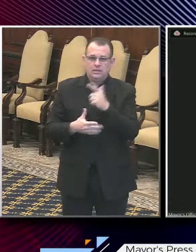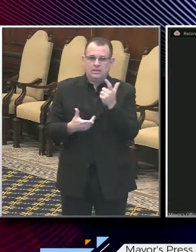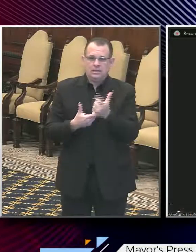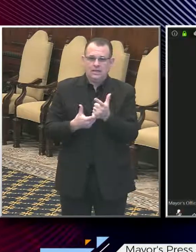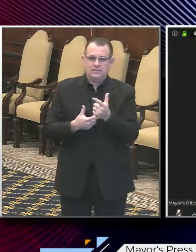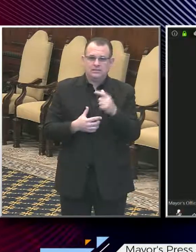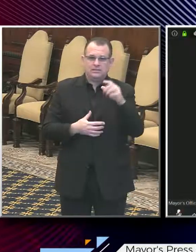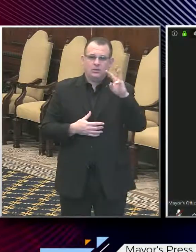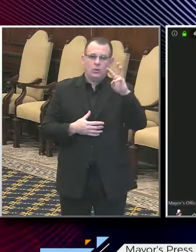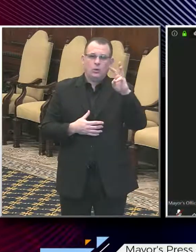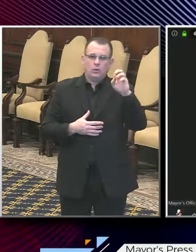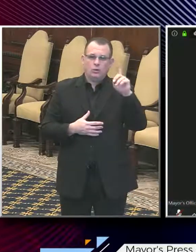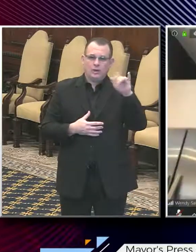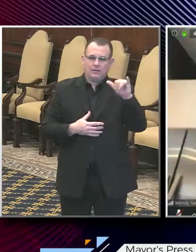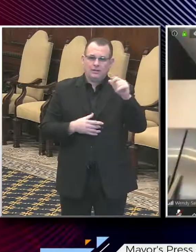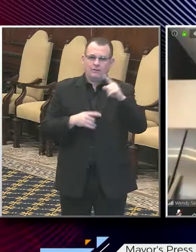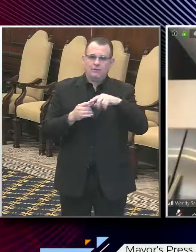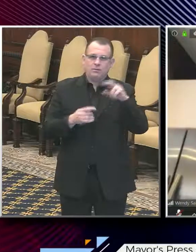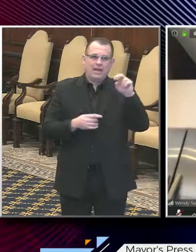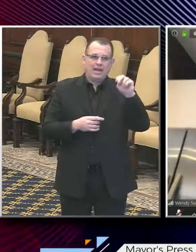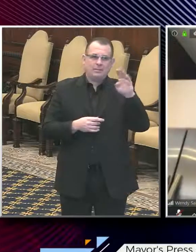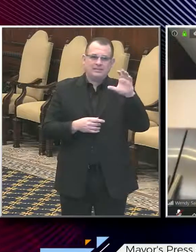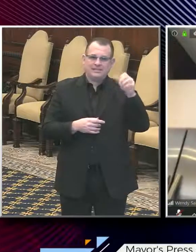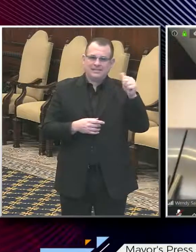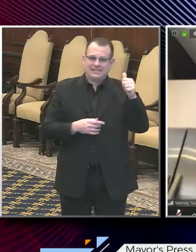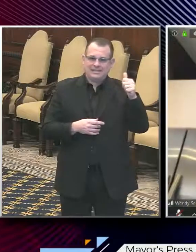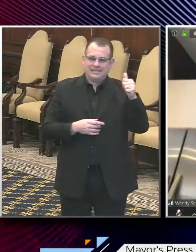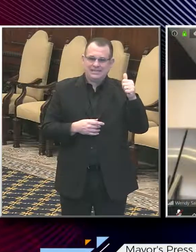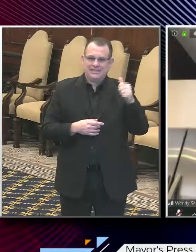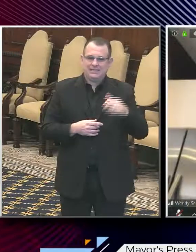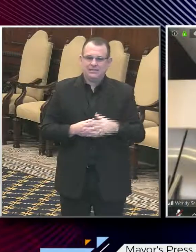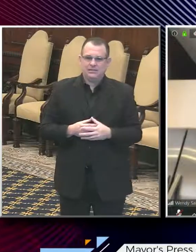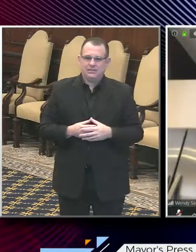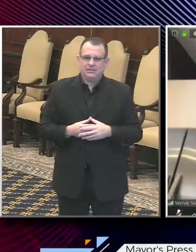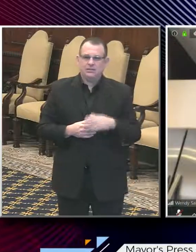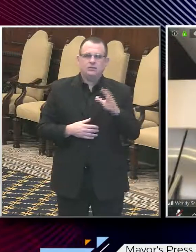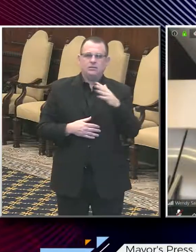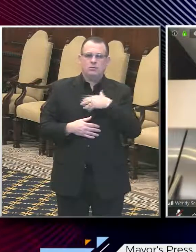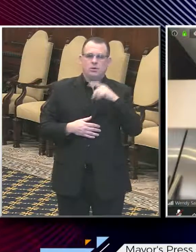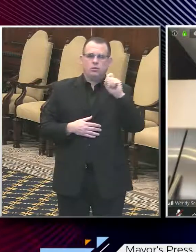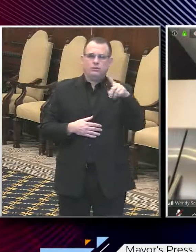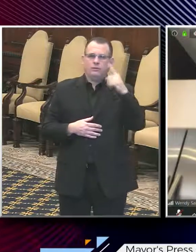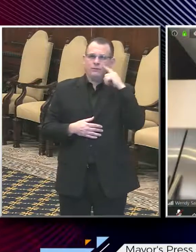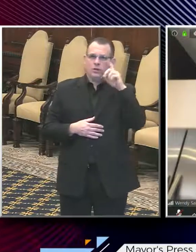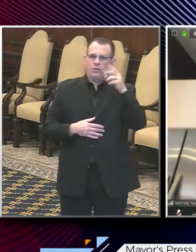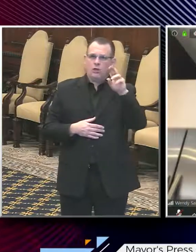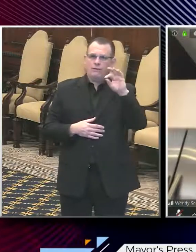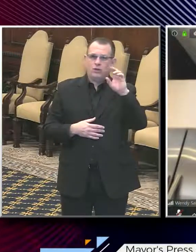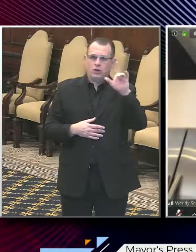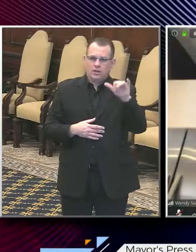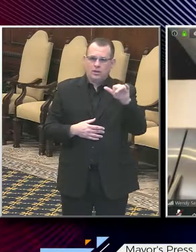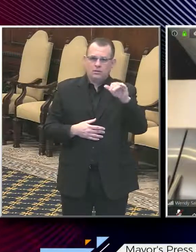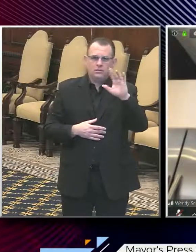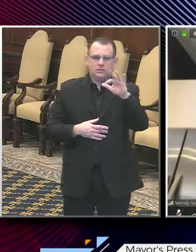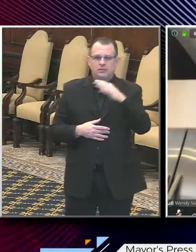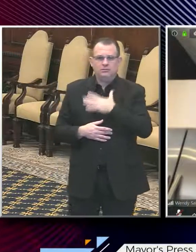10. Hi, so this question is for Dr. Farley. Can you please tell me a